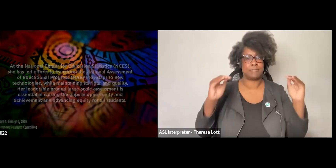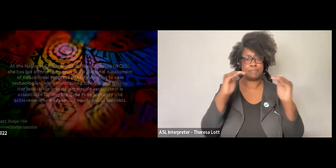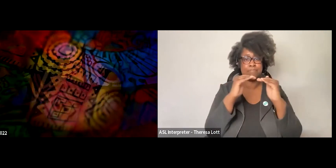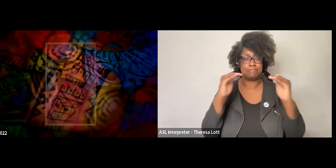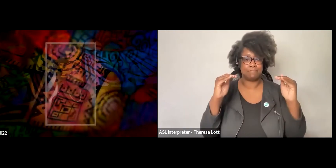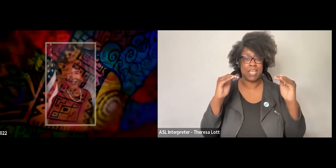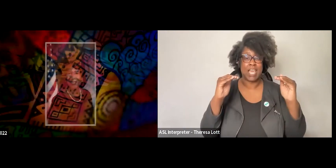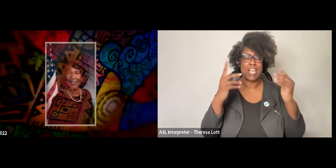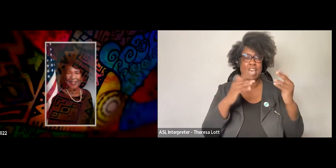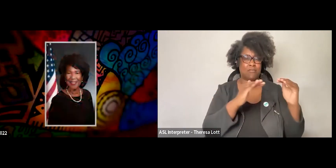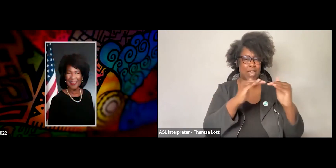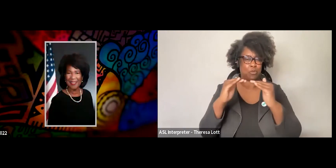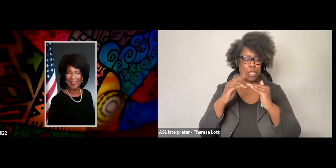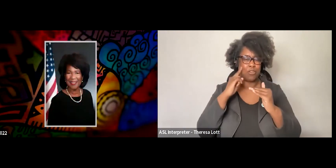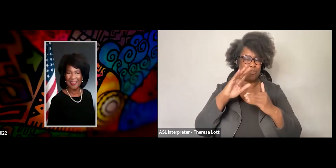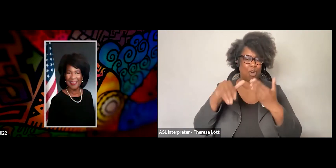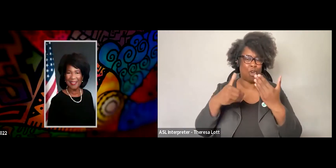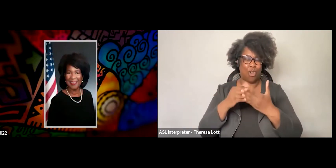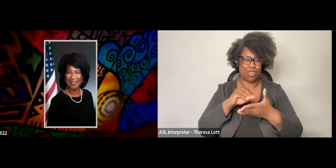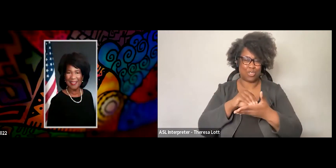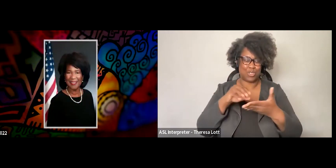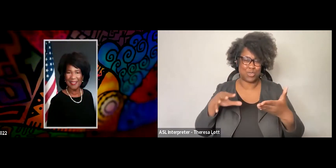students.